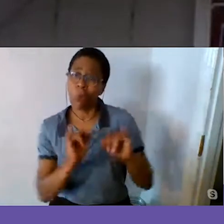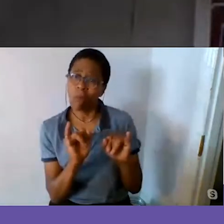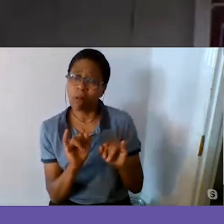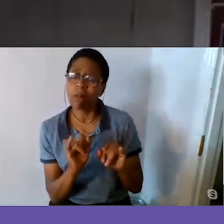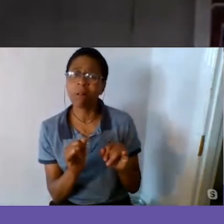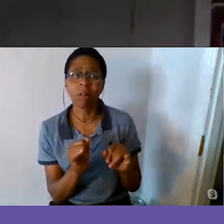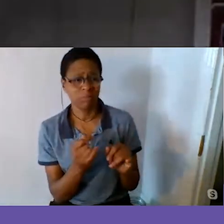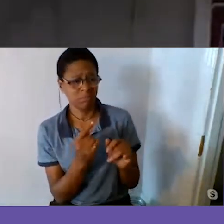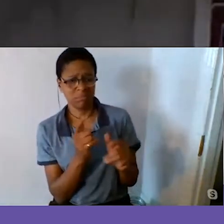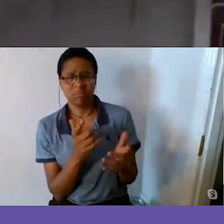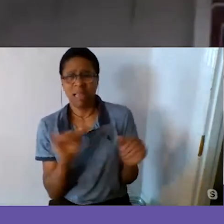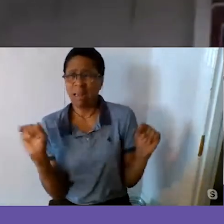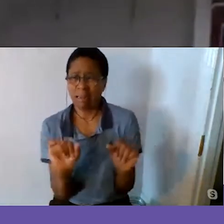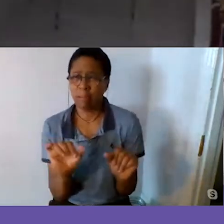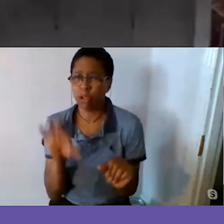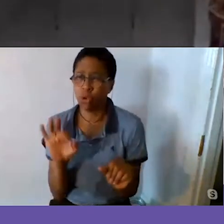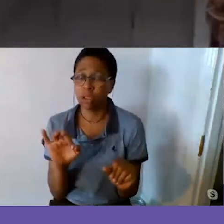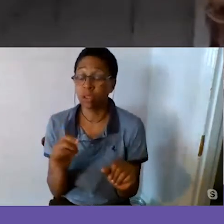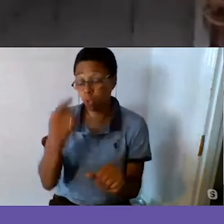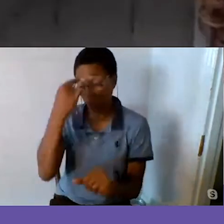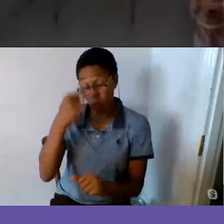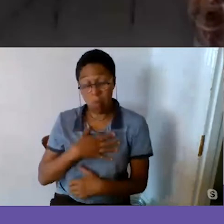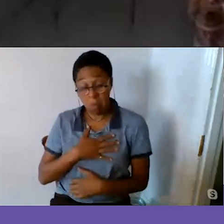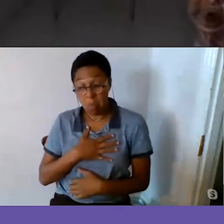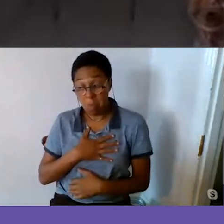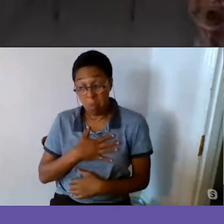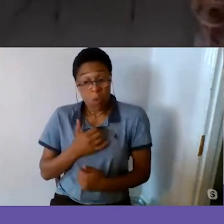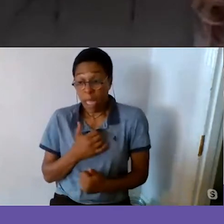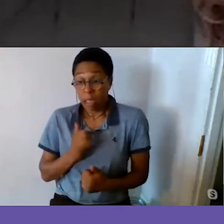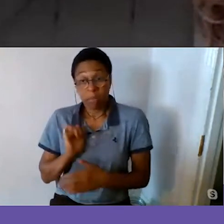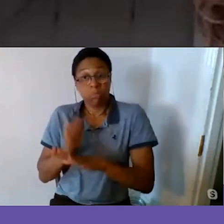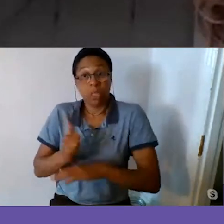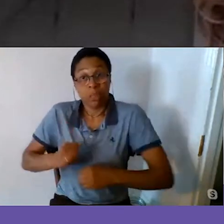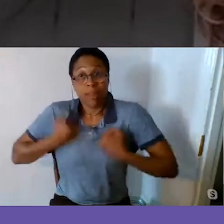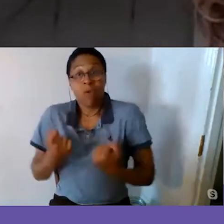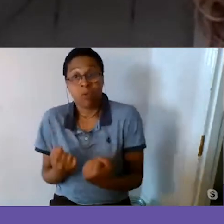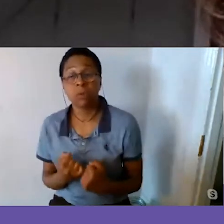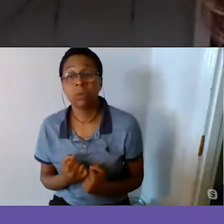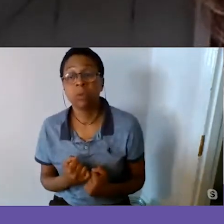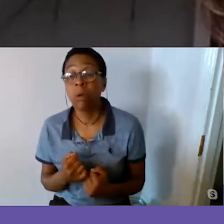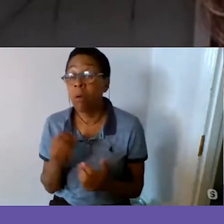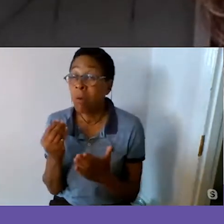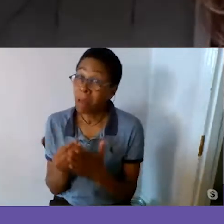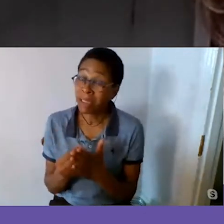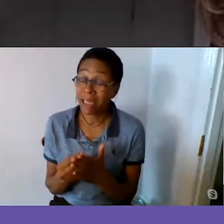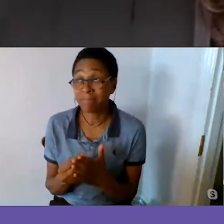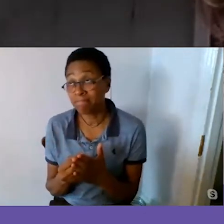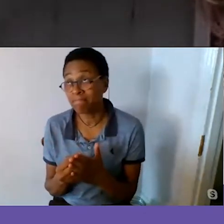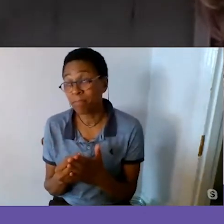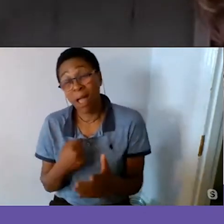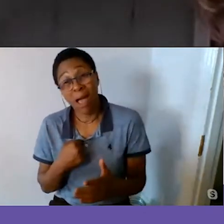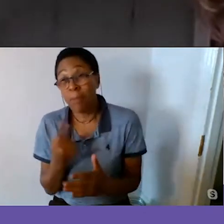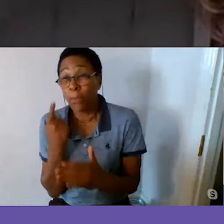so I was like, okay, let's do this. And yeah, regarding money, because obviously it's really, I mean,